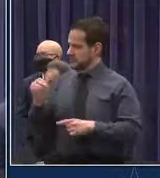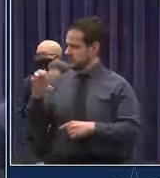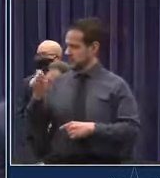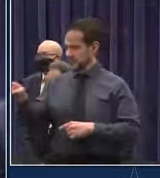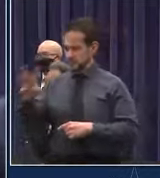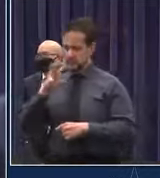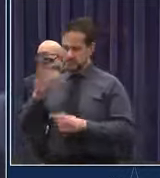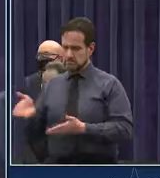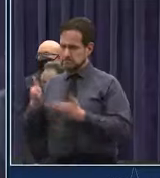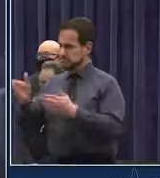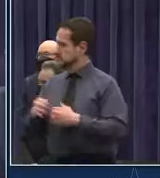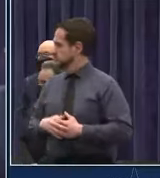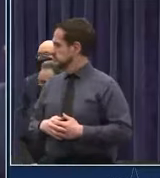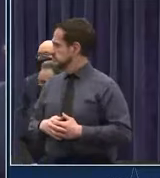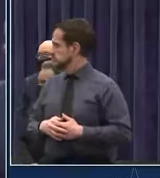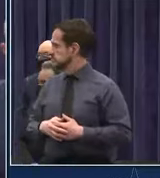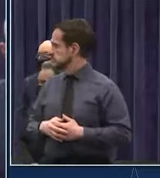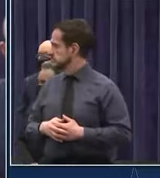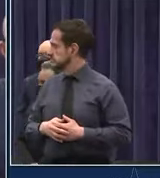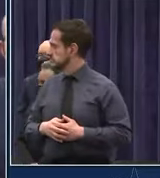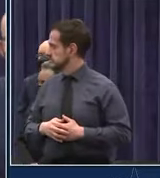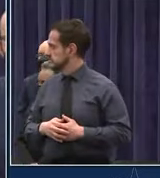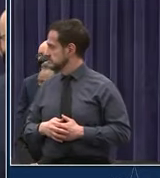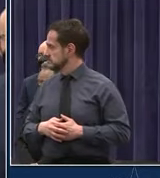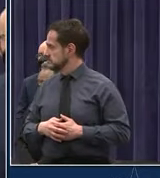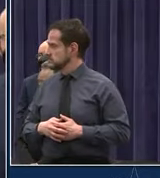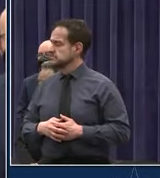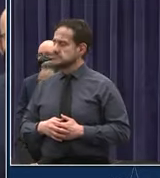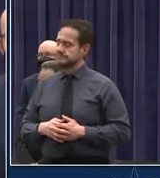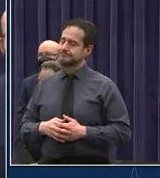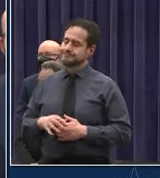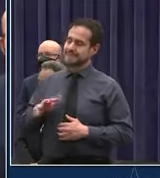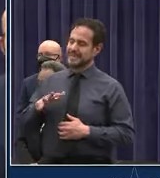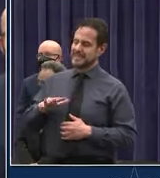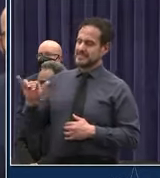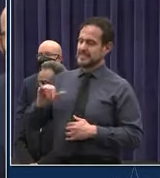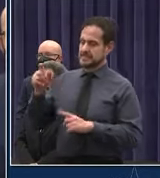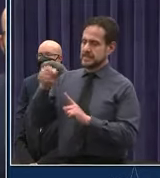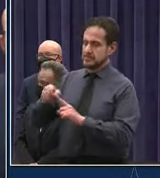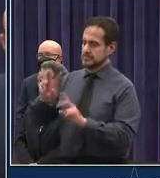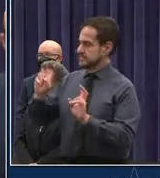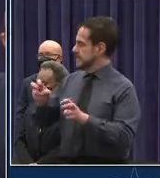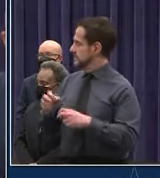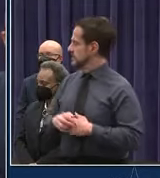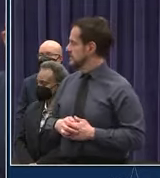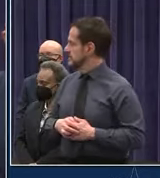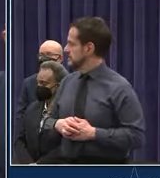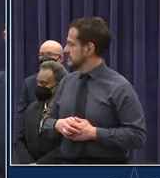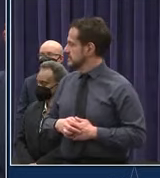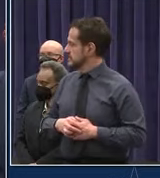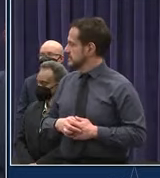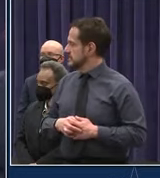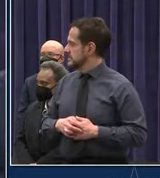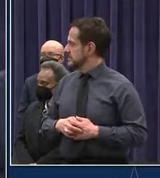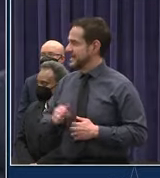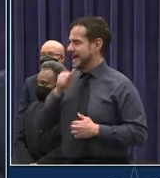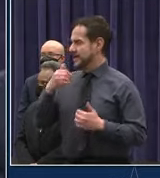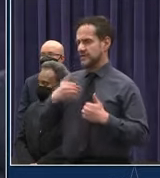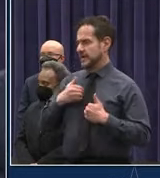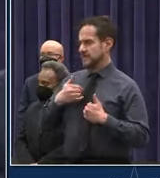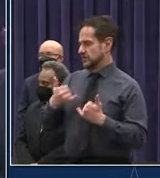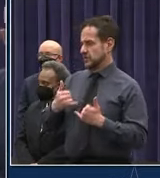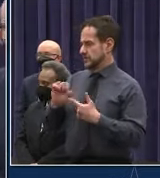that we can have quick conclusions. If not prevent, we can quickly bring people to justice with the collaboration in the